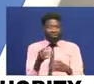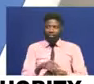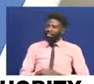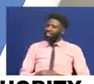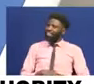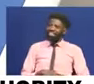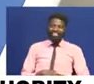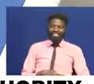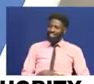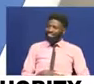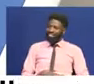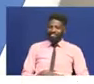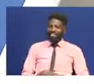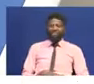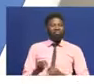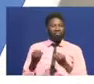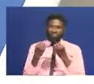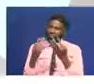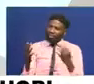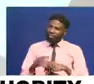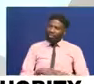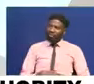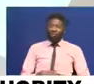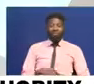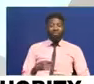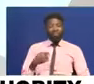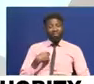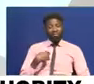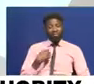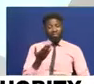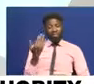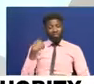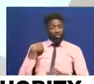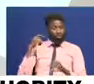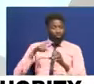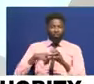I used to wonder. whether I came and joined a law firm or I was.